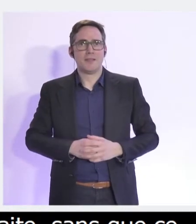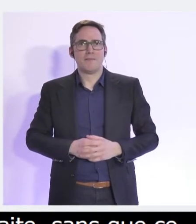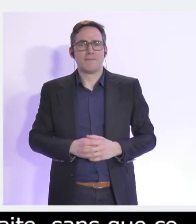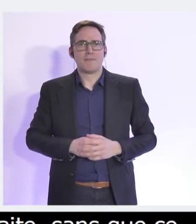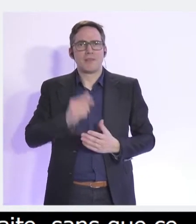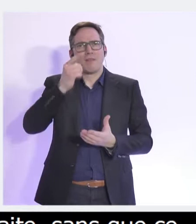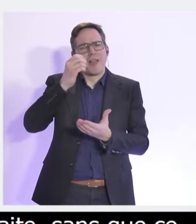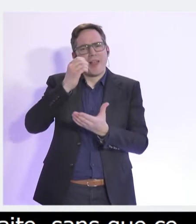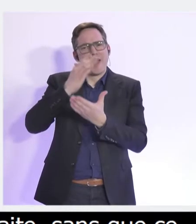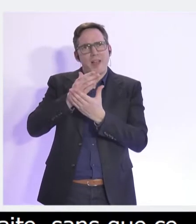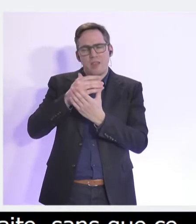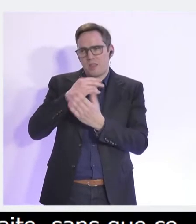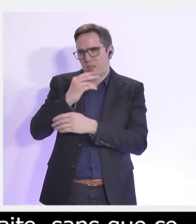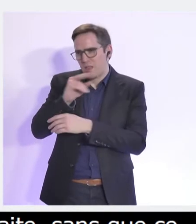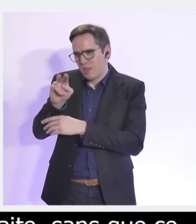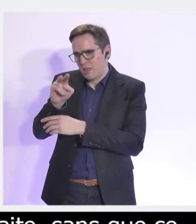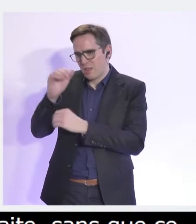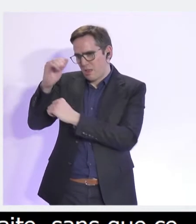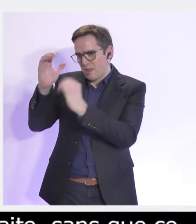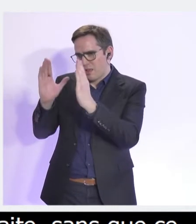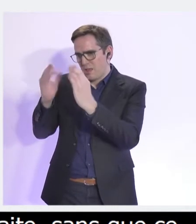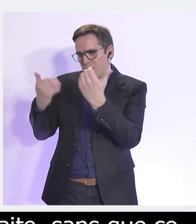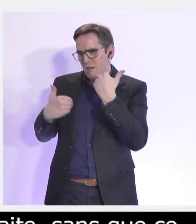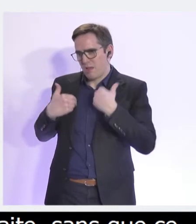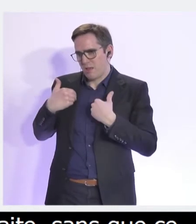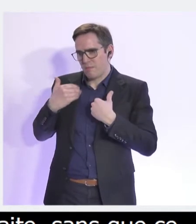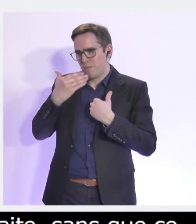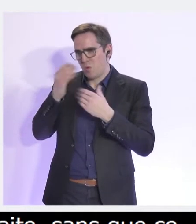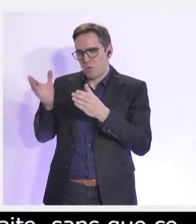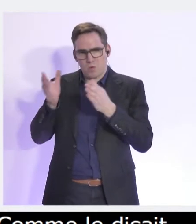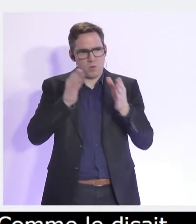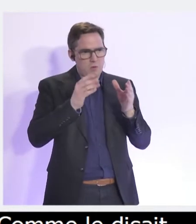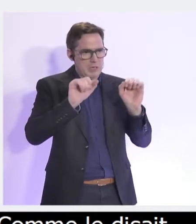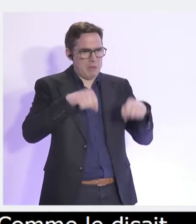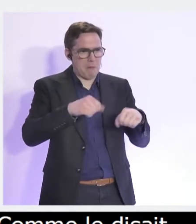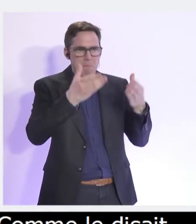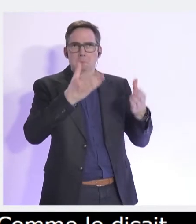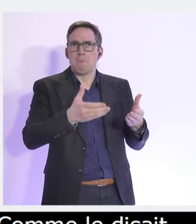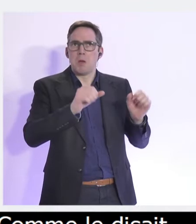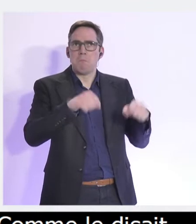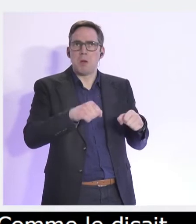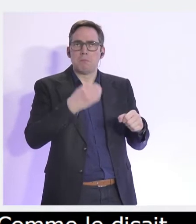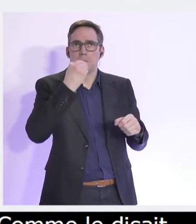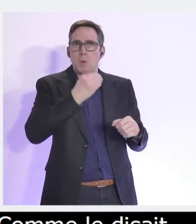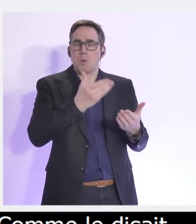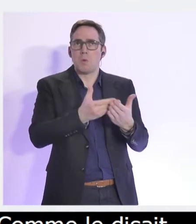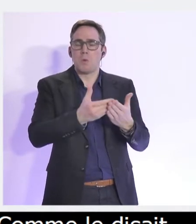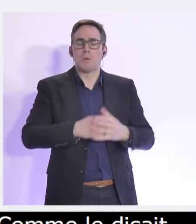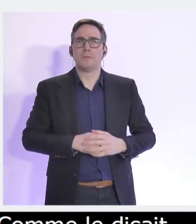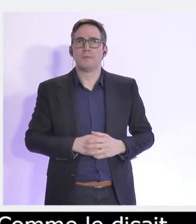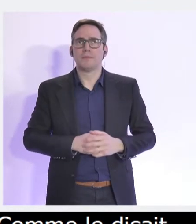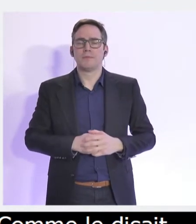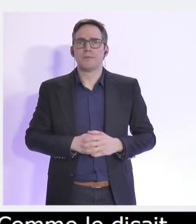ability of the person. And that is why we are speaking of this issue with regards